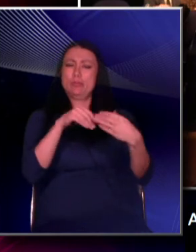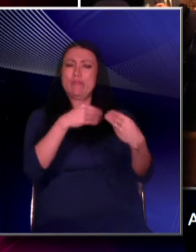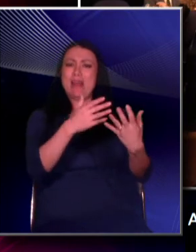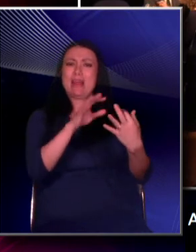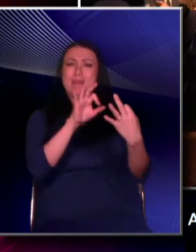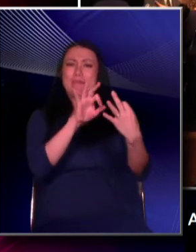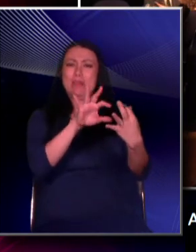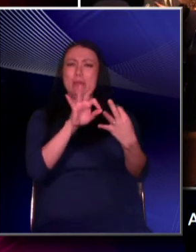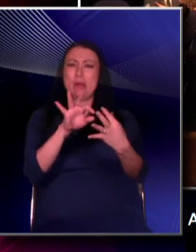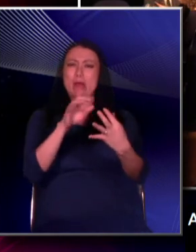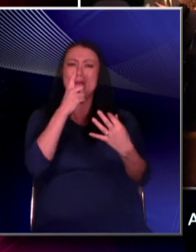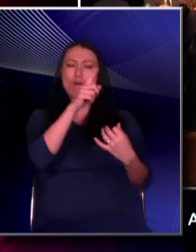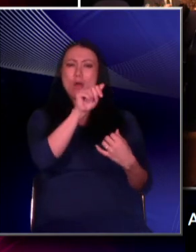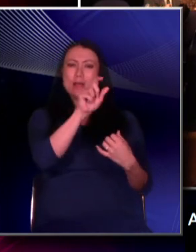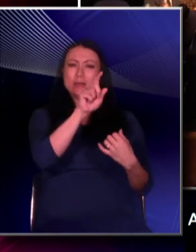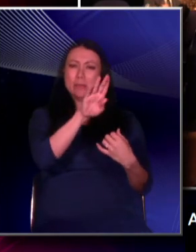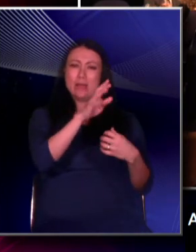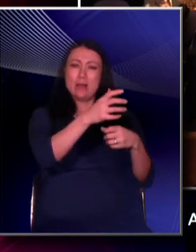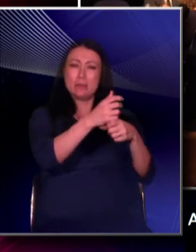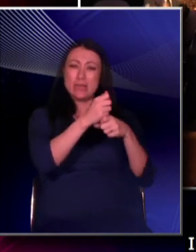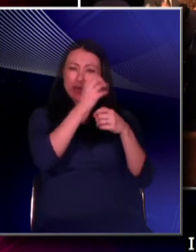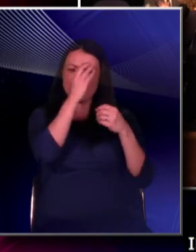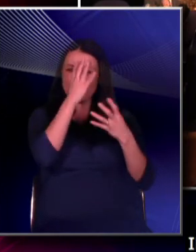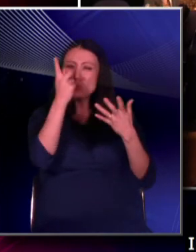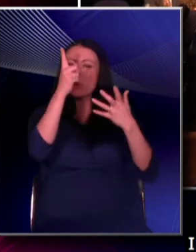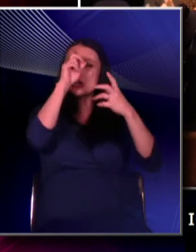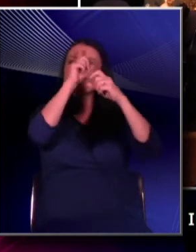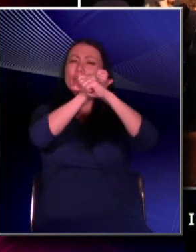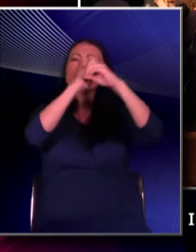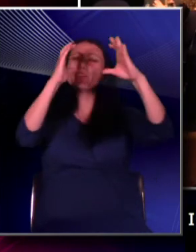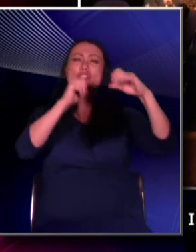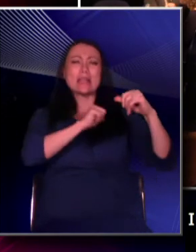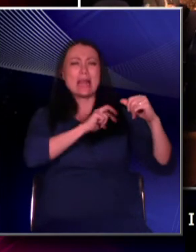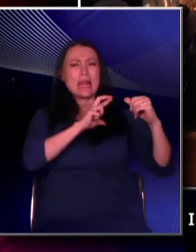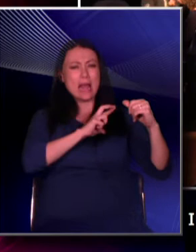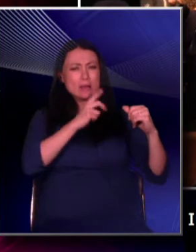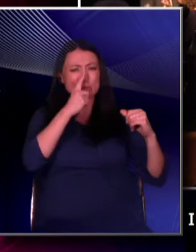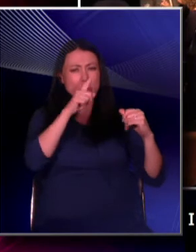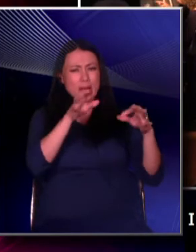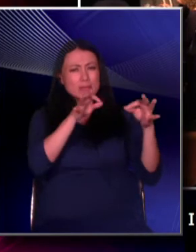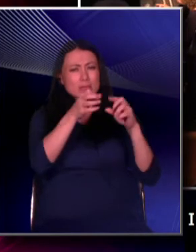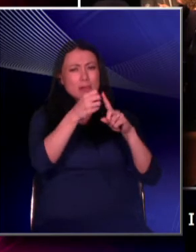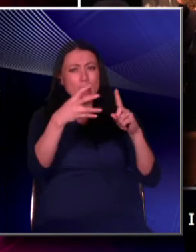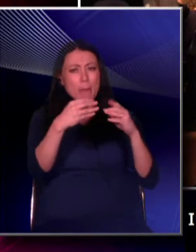and obtaining information? What is your vision, Annette? Can you describe that, please?